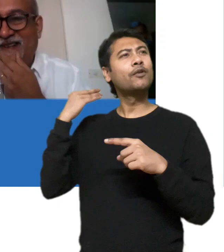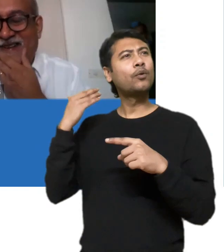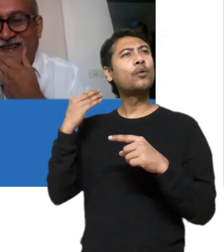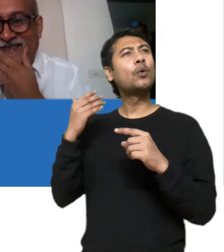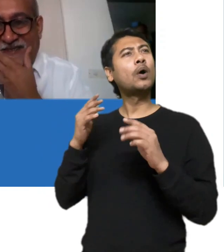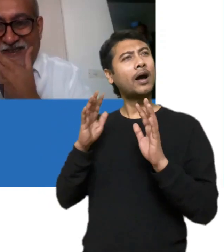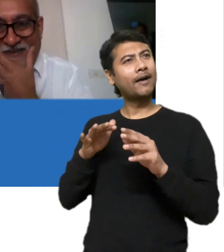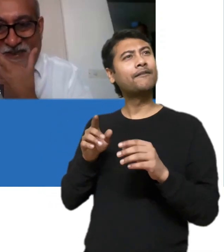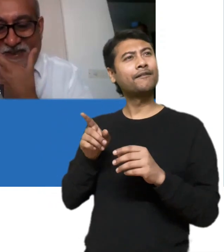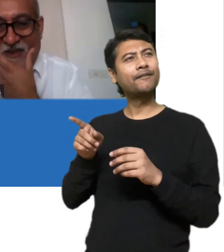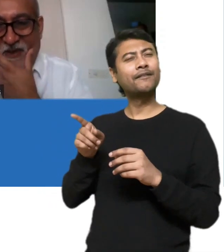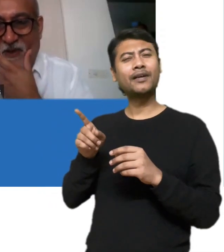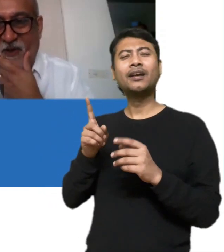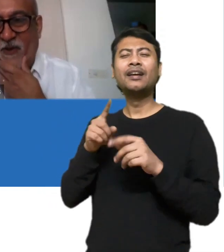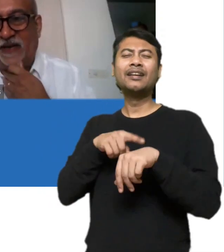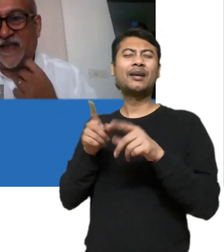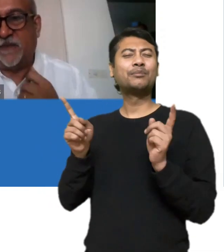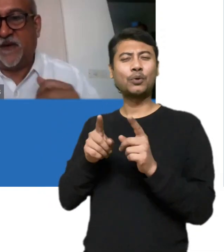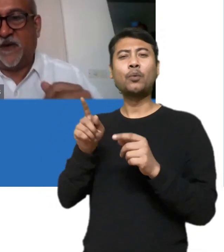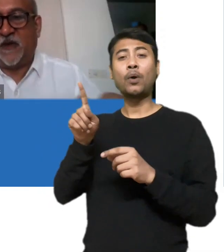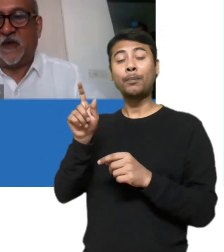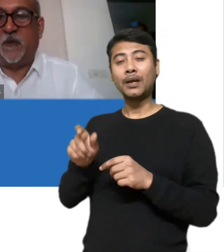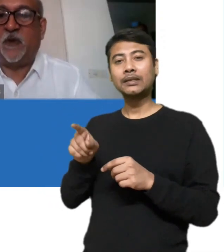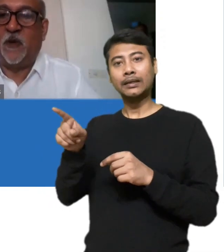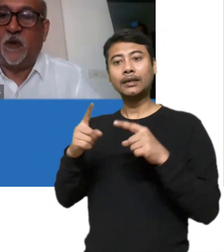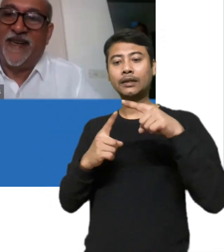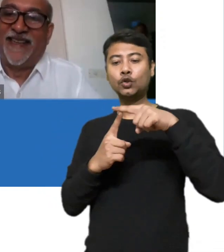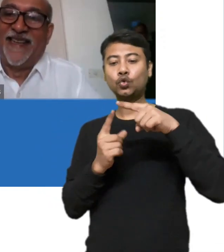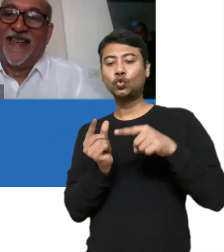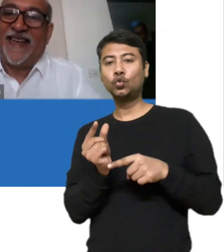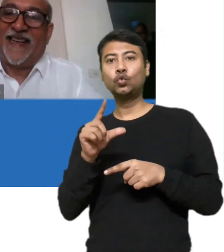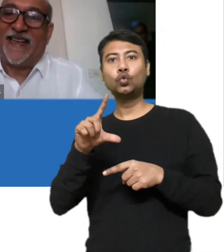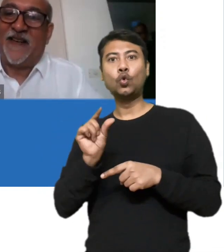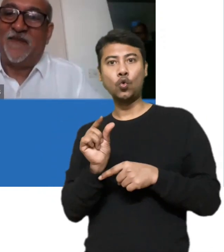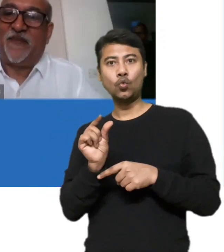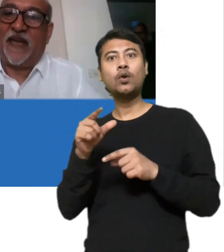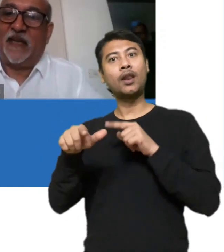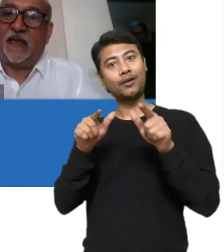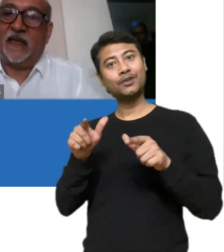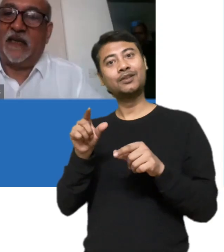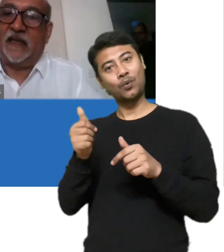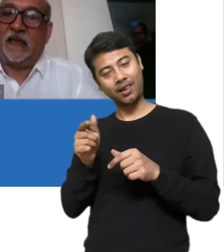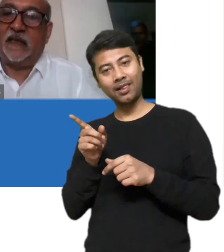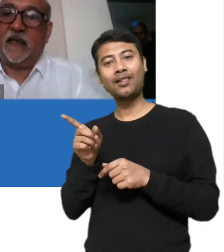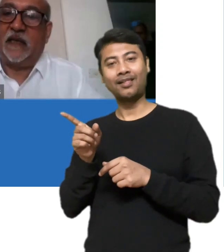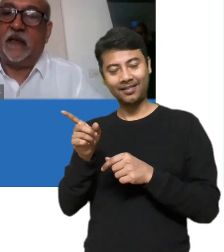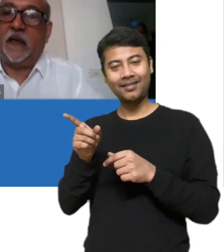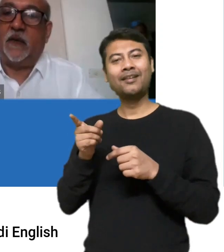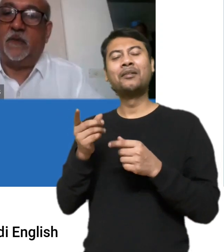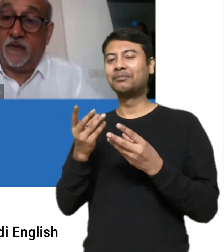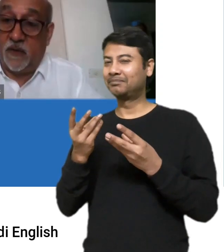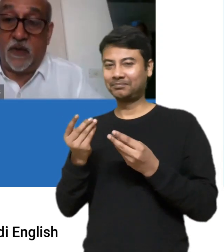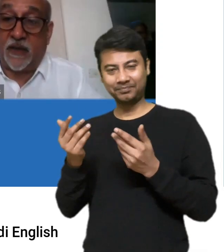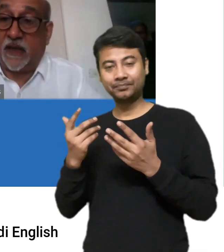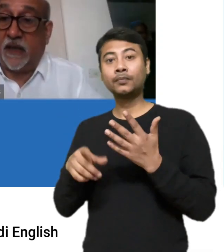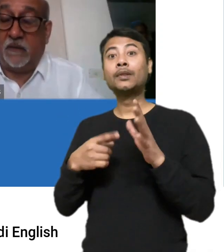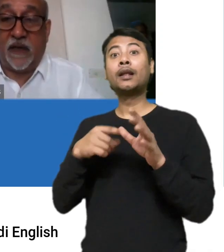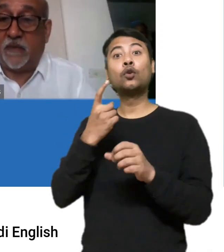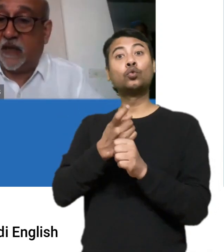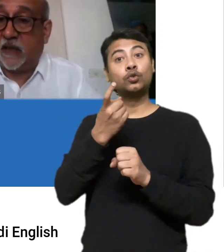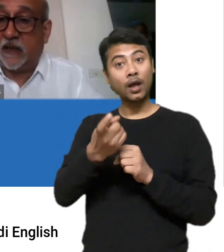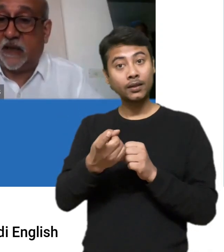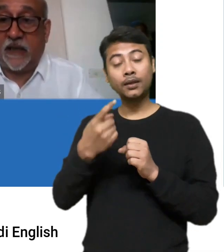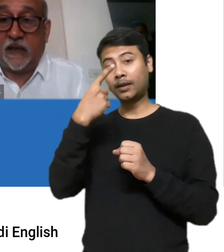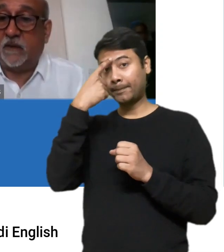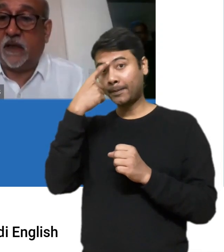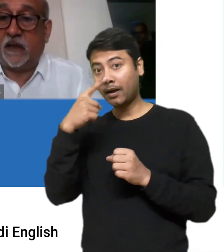have, for a short while, somebody who also spoke Tulu. And then, we have